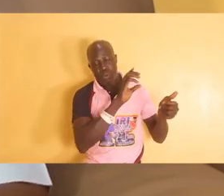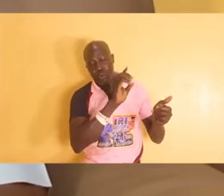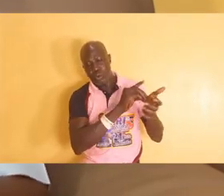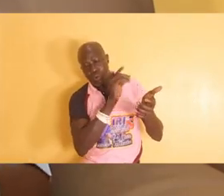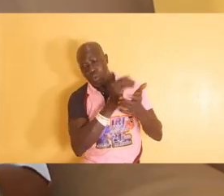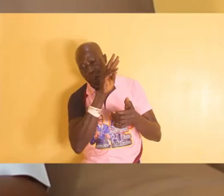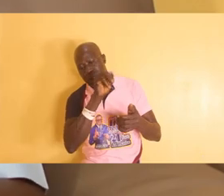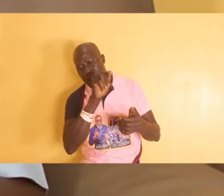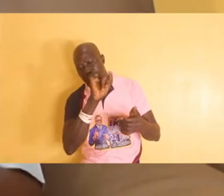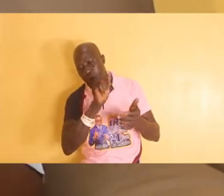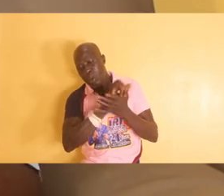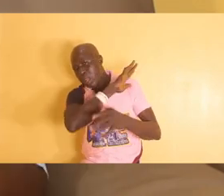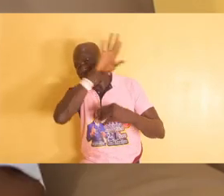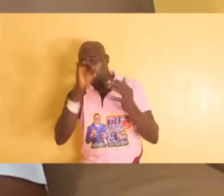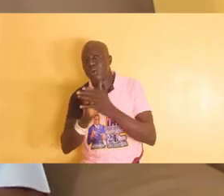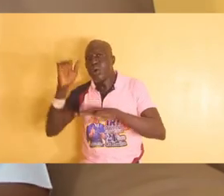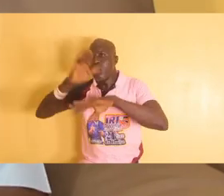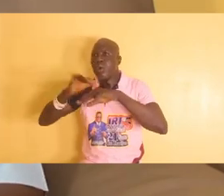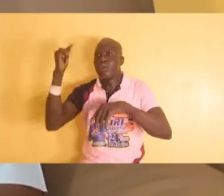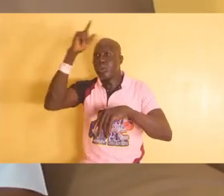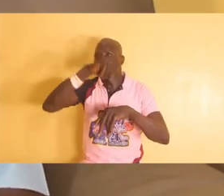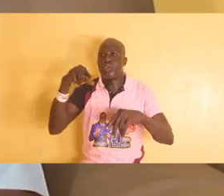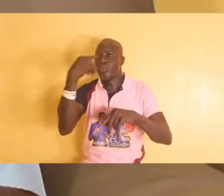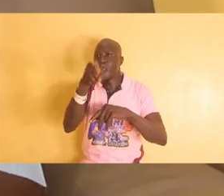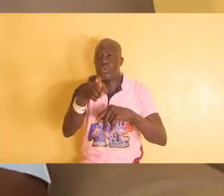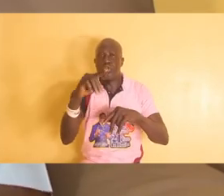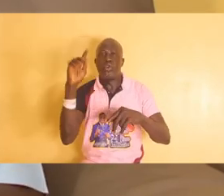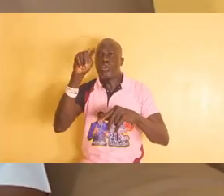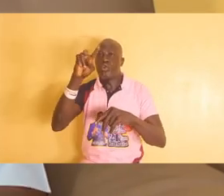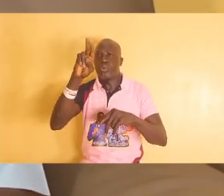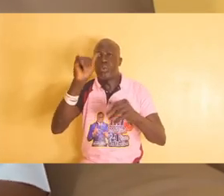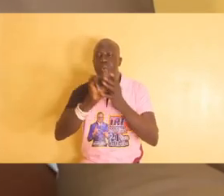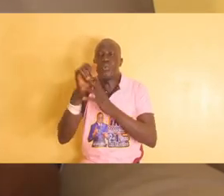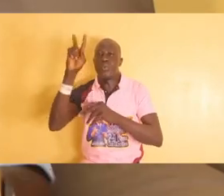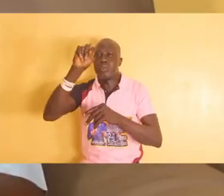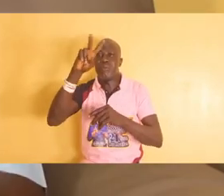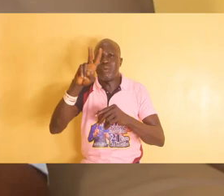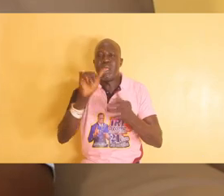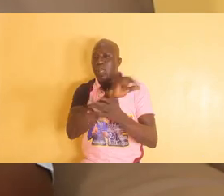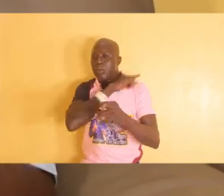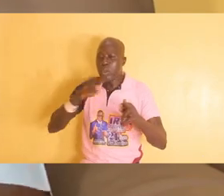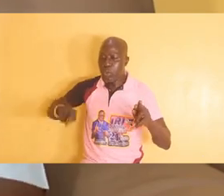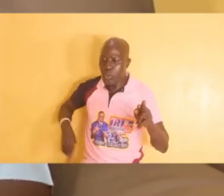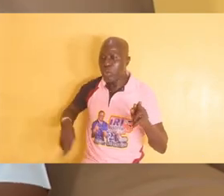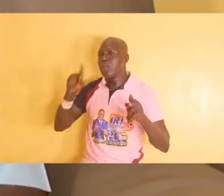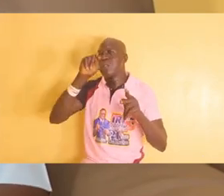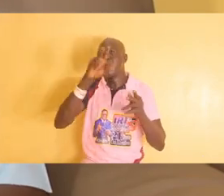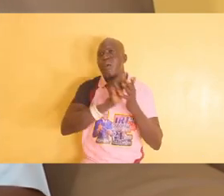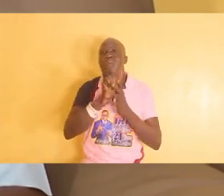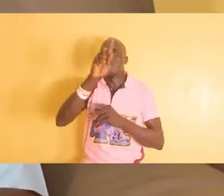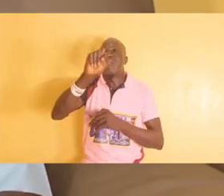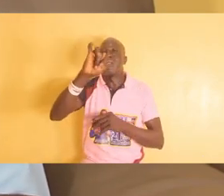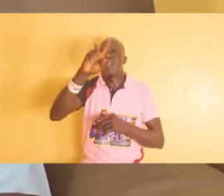Dr. SMO Mustafa. At your YouTube. And on our YouTube. Babasebioba TV. Babasebioba TV. At your TikTok. And our TikTok